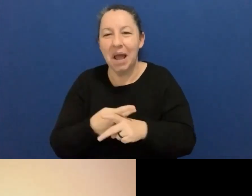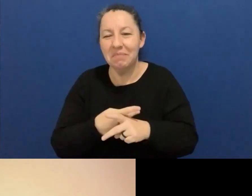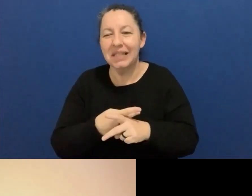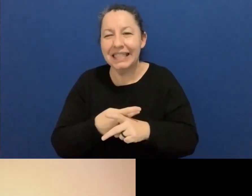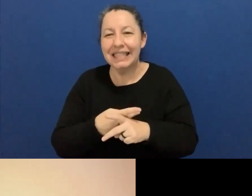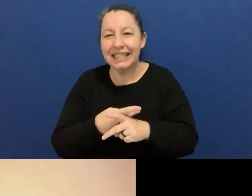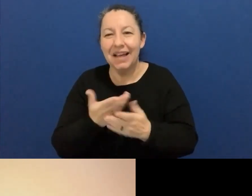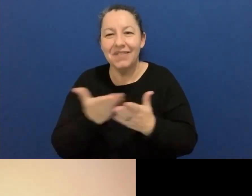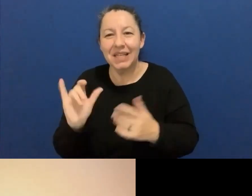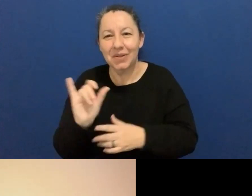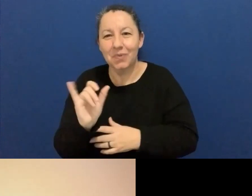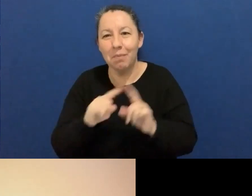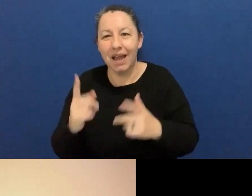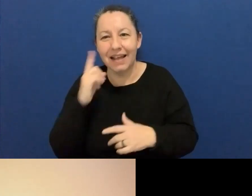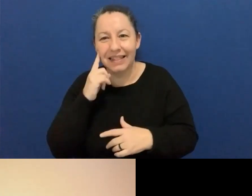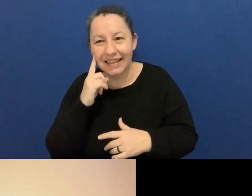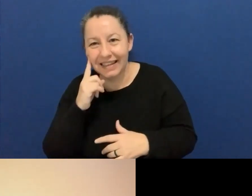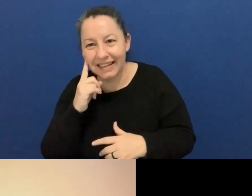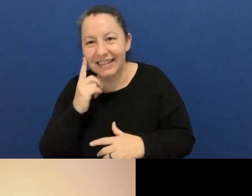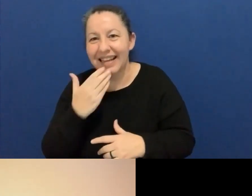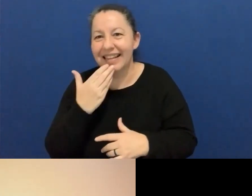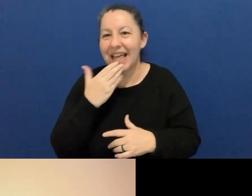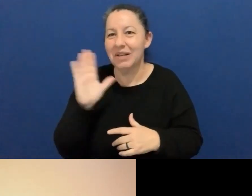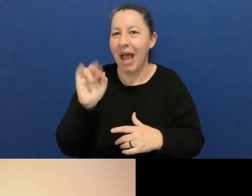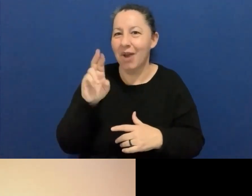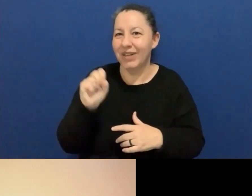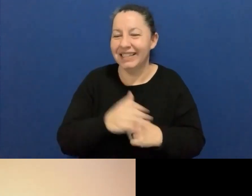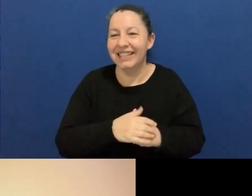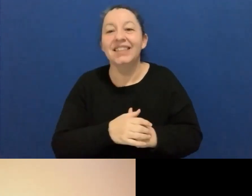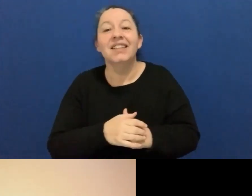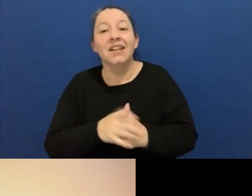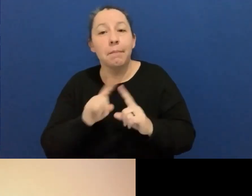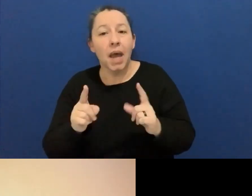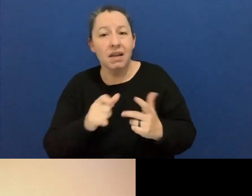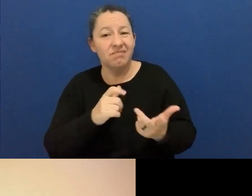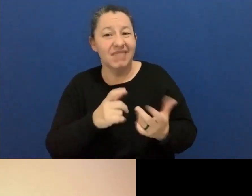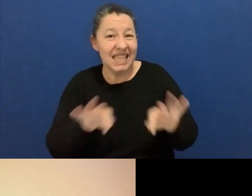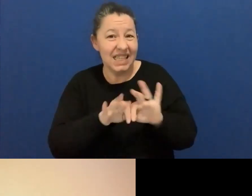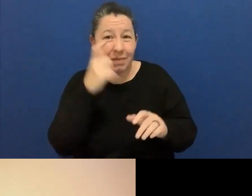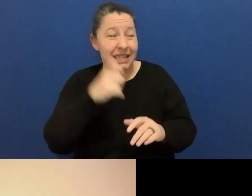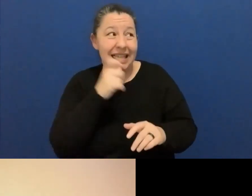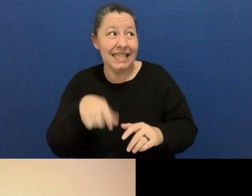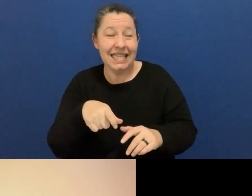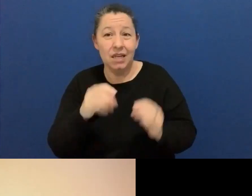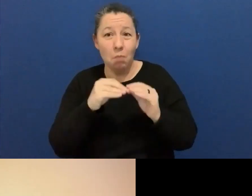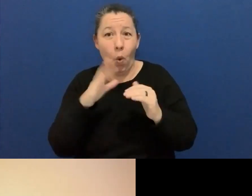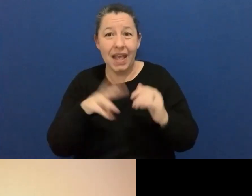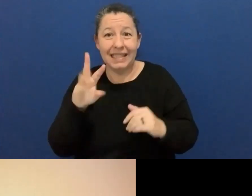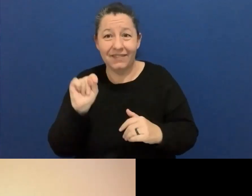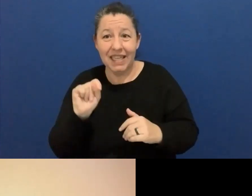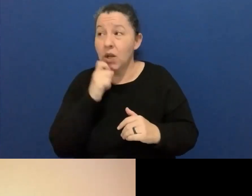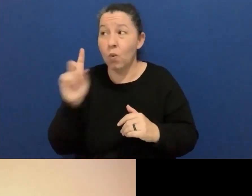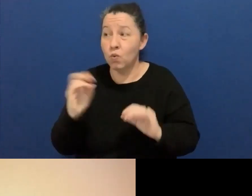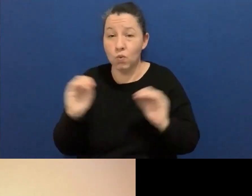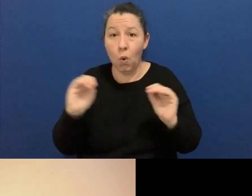But I think that the height of the walls is essentially because it didn't need to be higher than that. they wasn't a second floor. There wasn't a